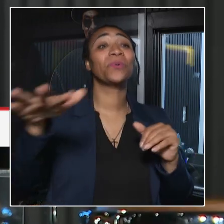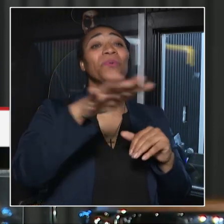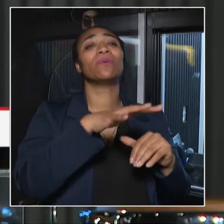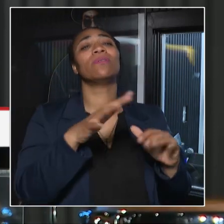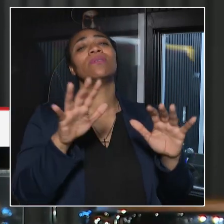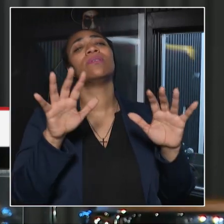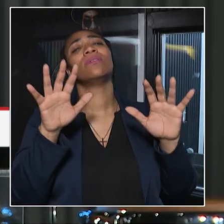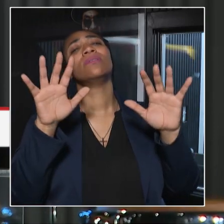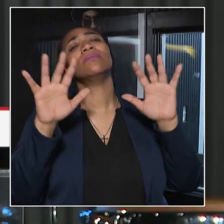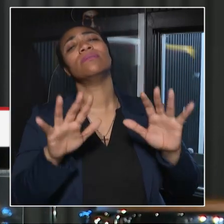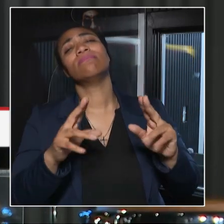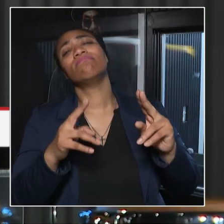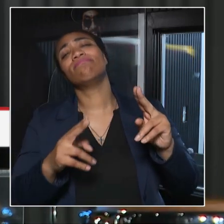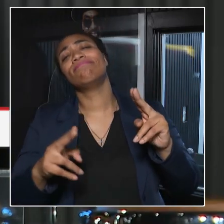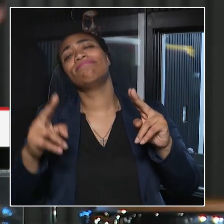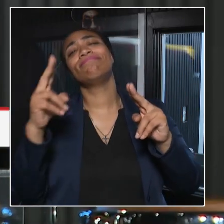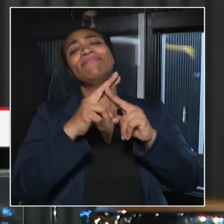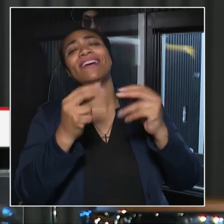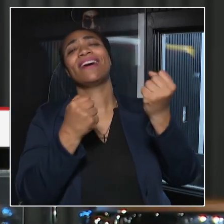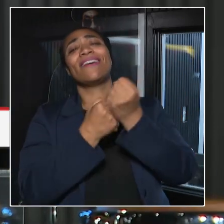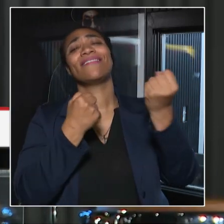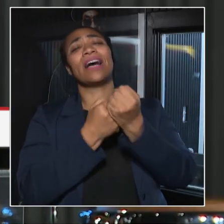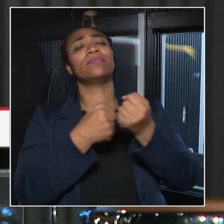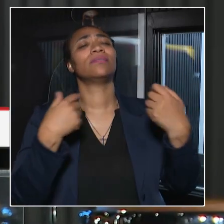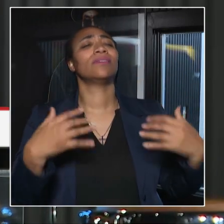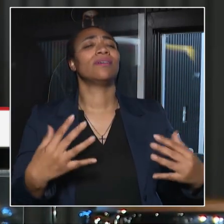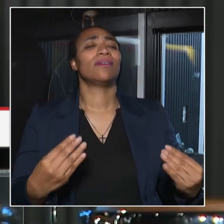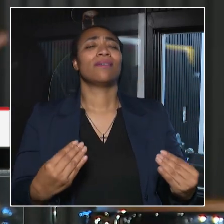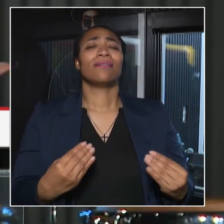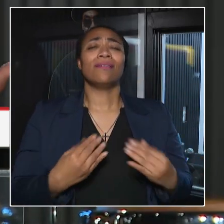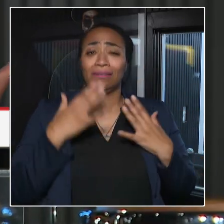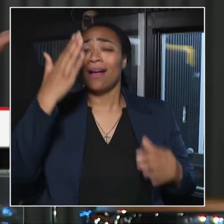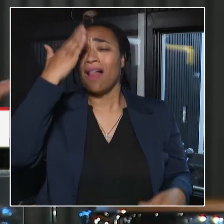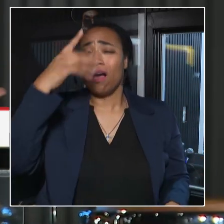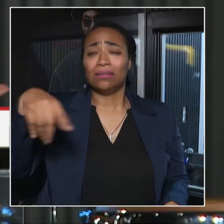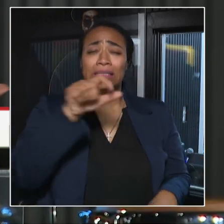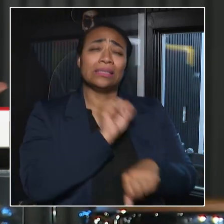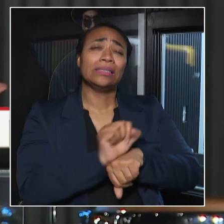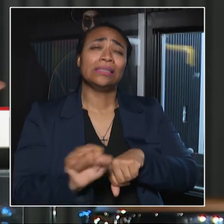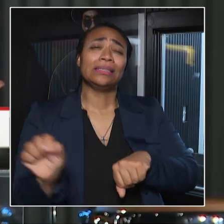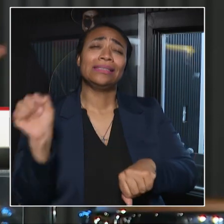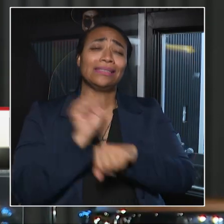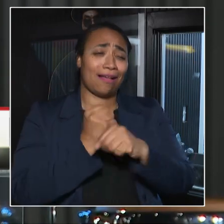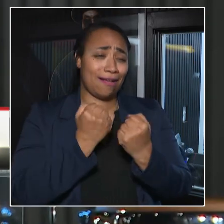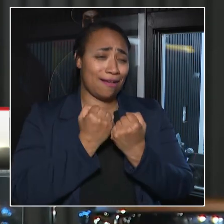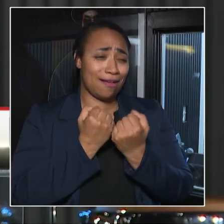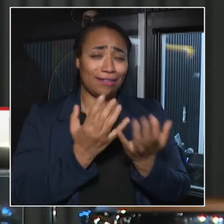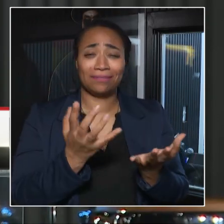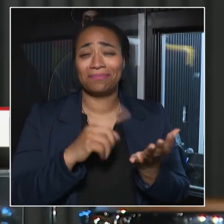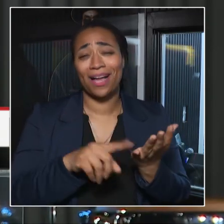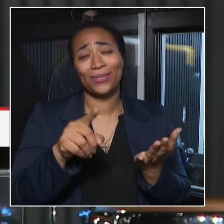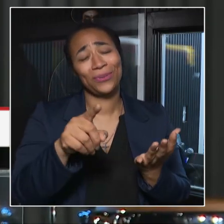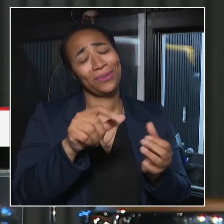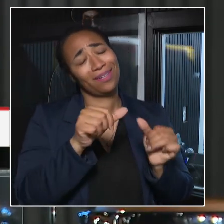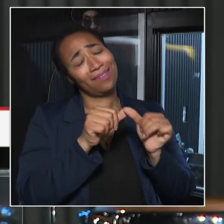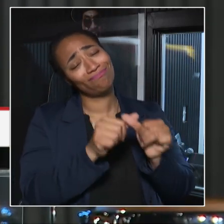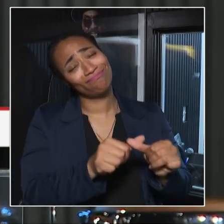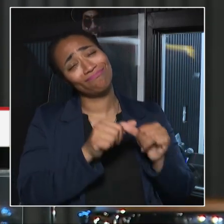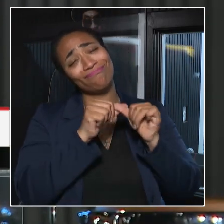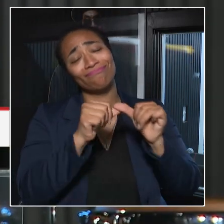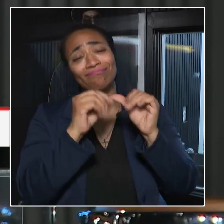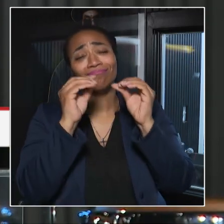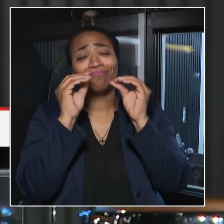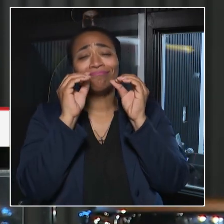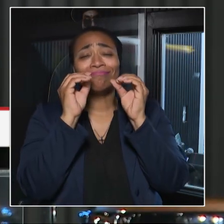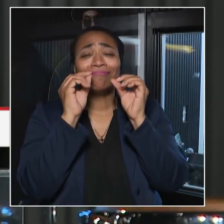me. I get tired, and then I just have to get up because, I just really appreciate you so much. So thank you, everybody, for being here